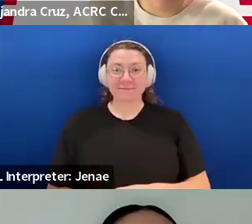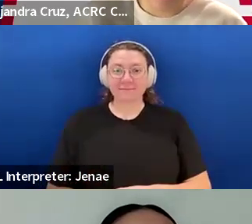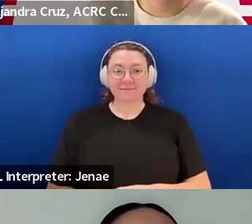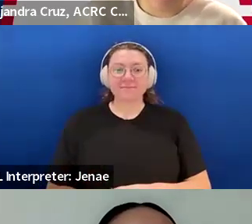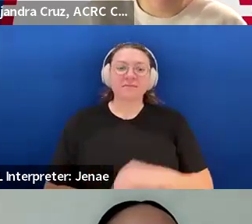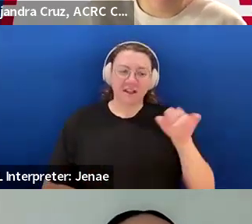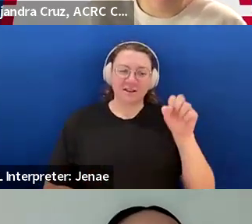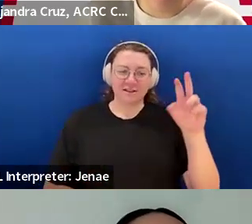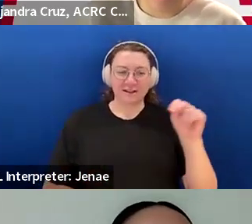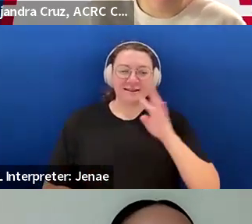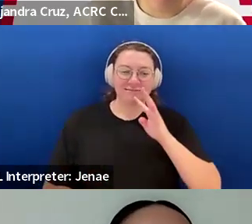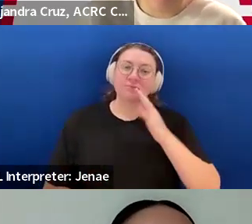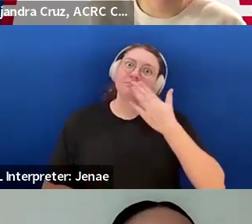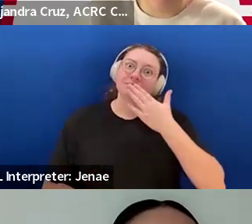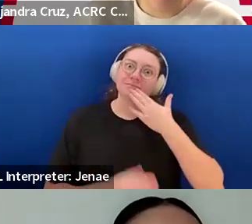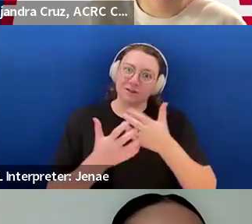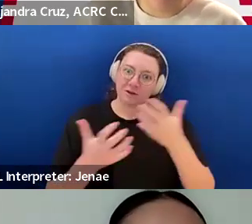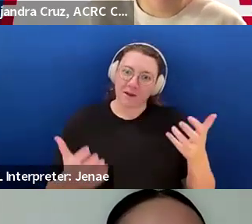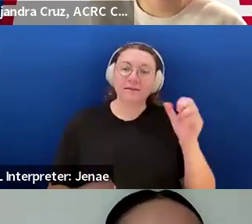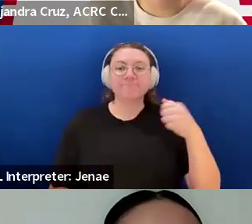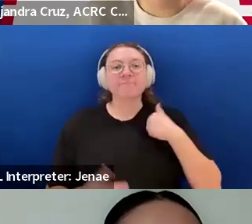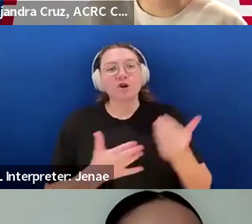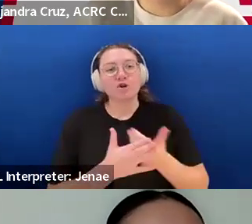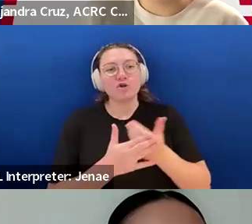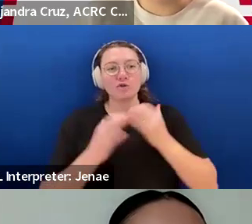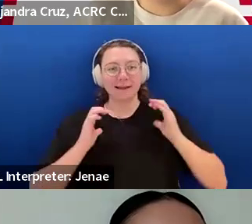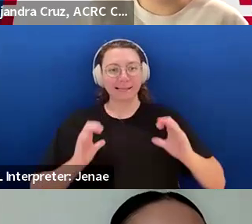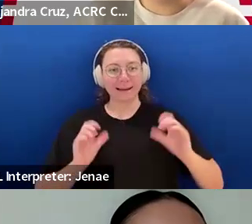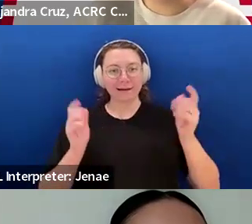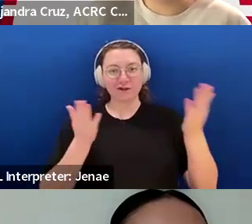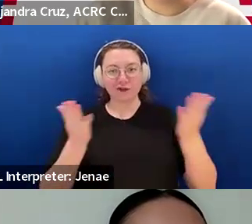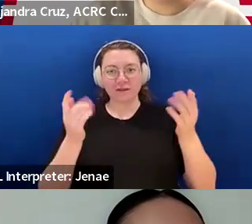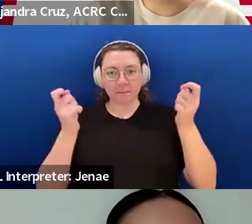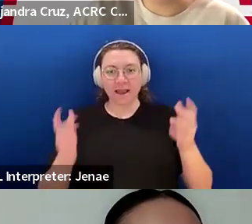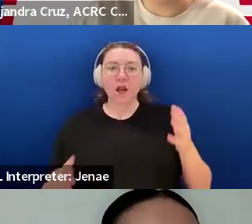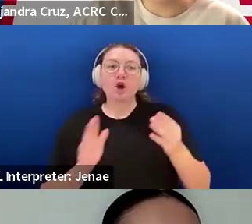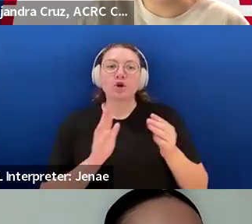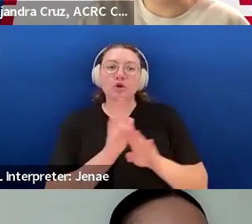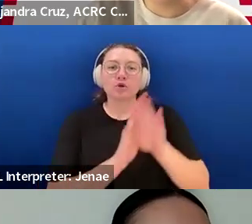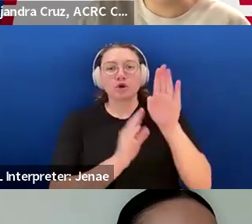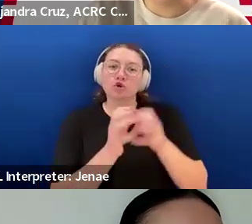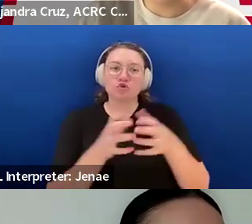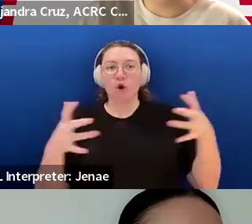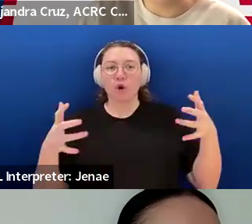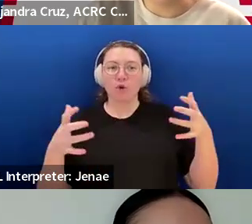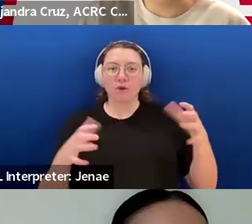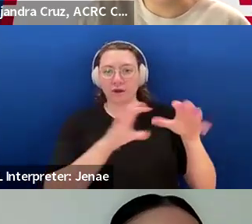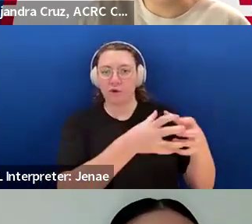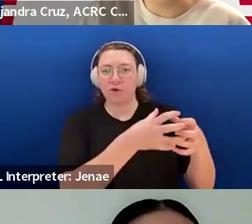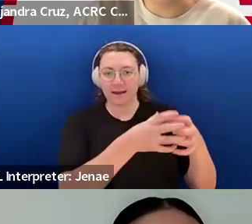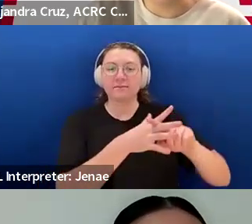Michelle. Yeah, I'm going to be the new client services manager in our growth unit starting December